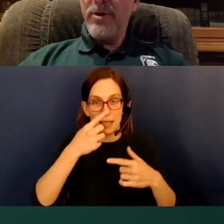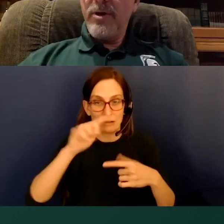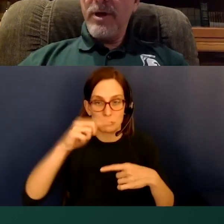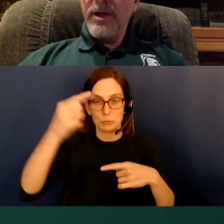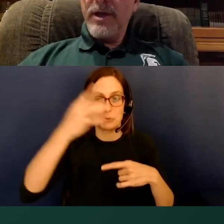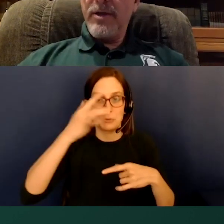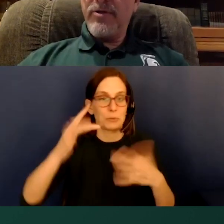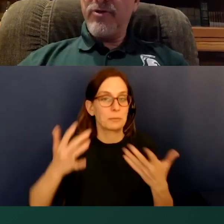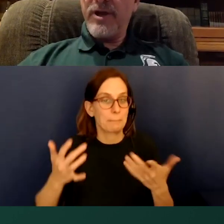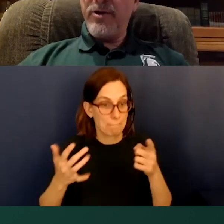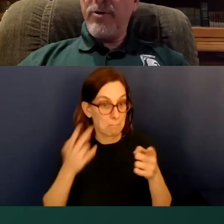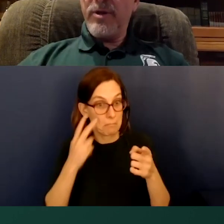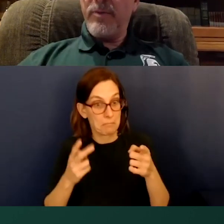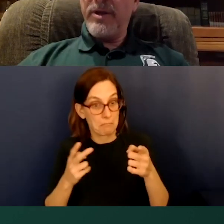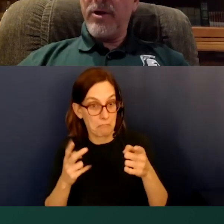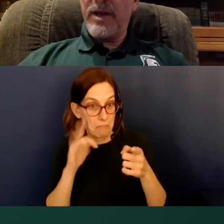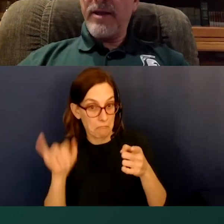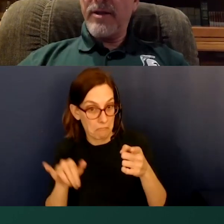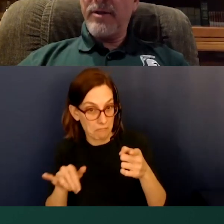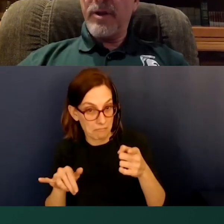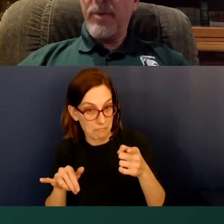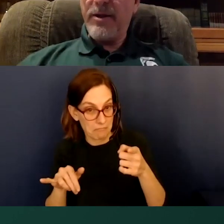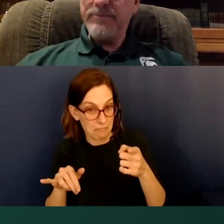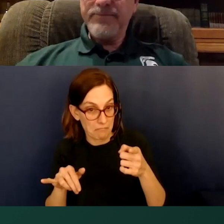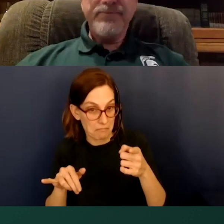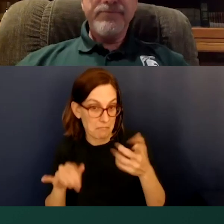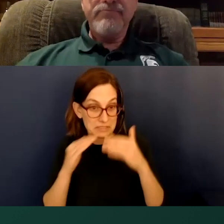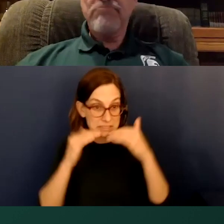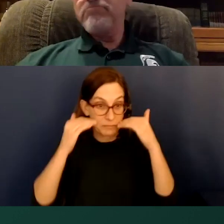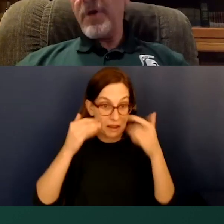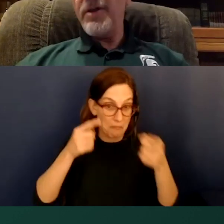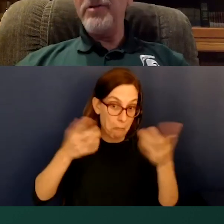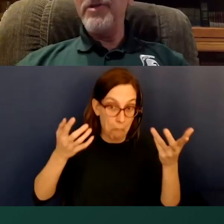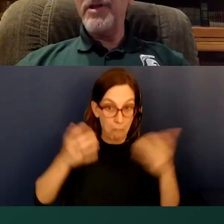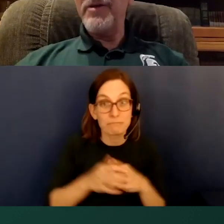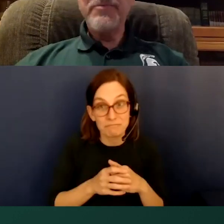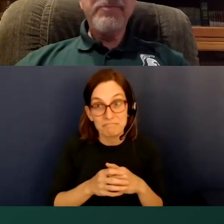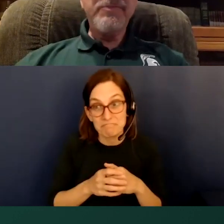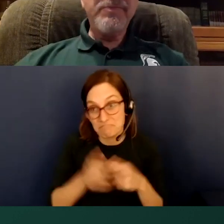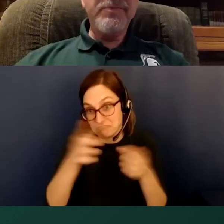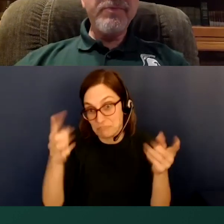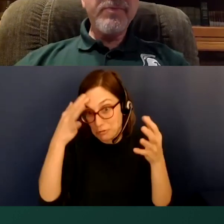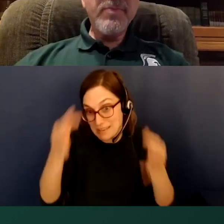moon? Here's the shiny nose, the big dark glasses, and the smile. I'll let you decide.